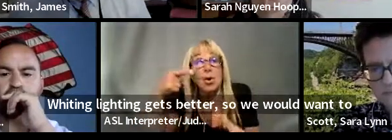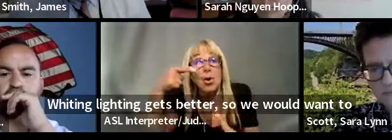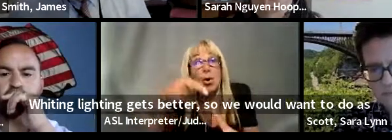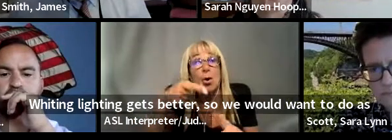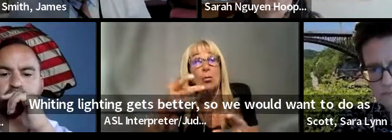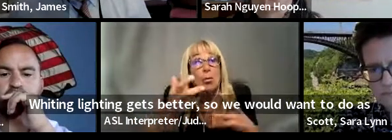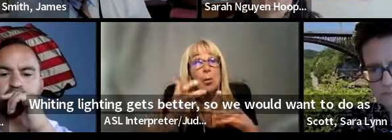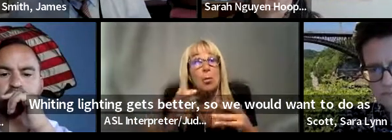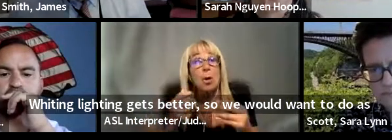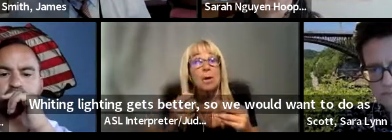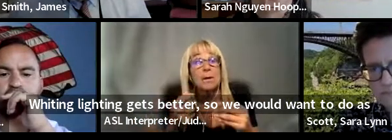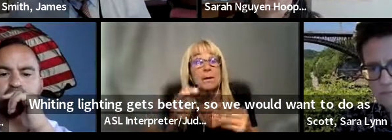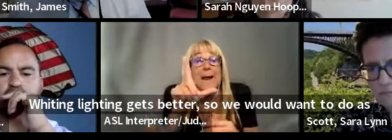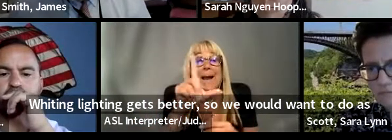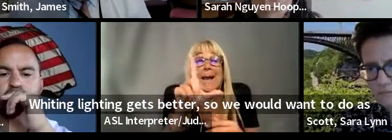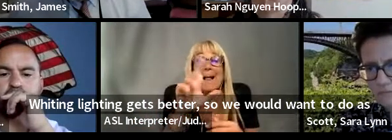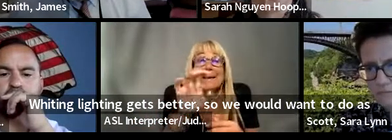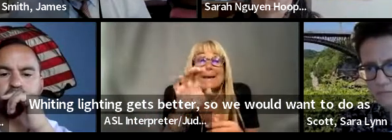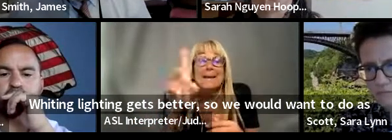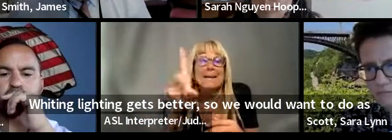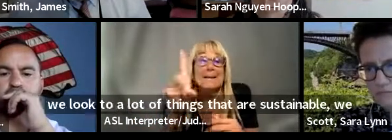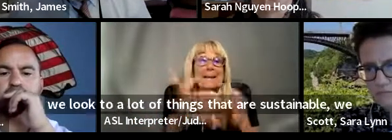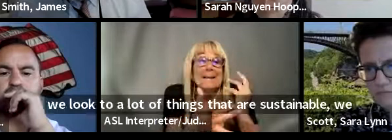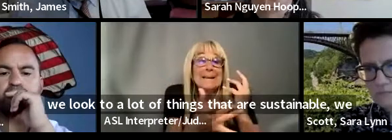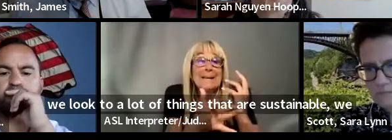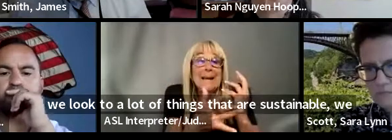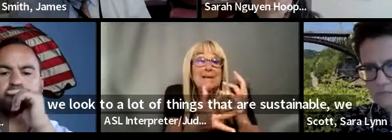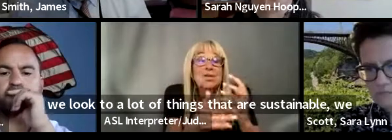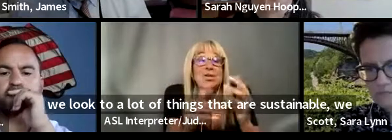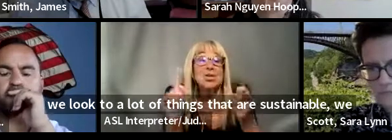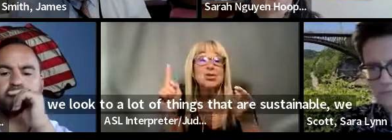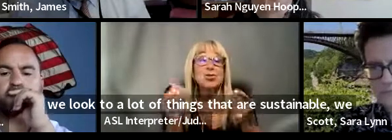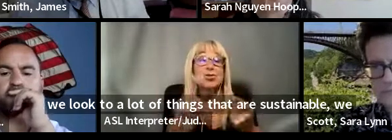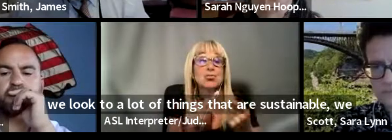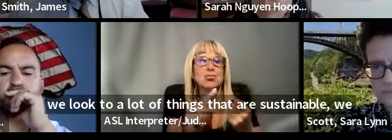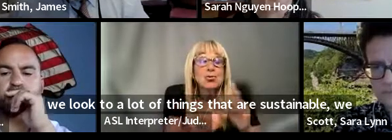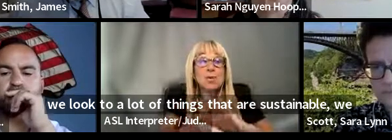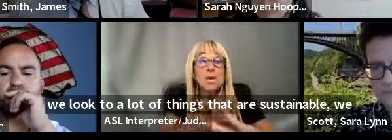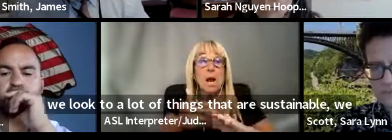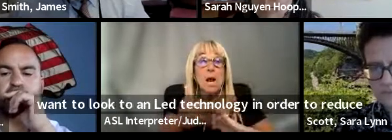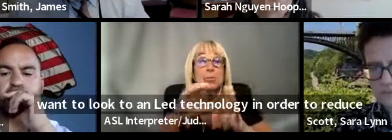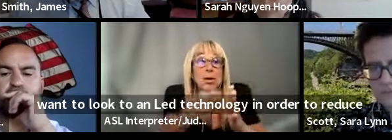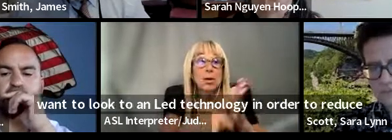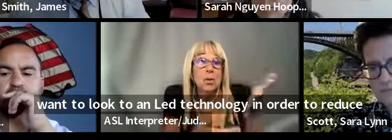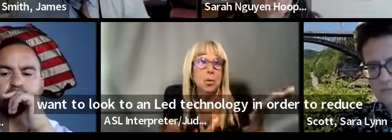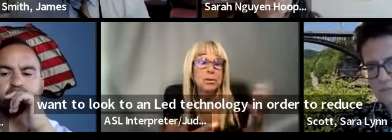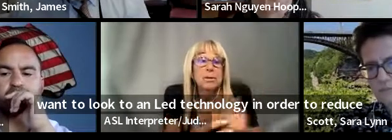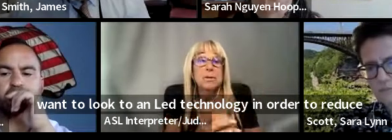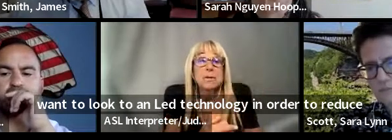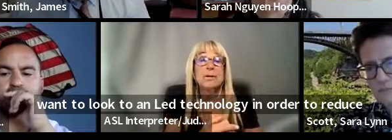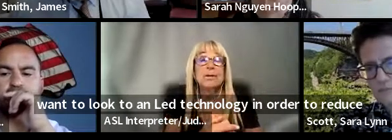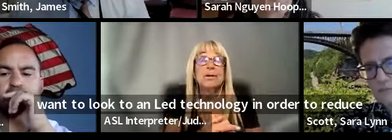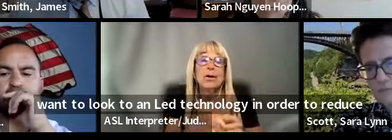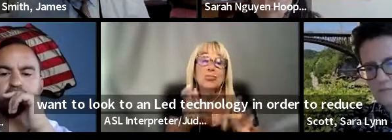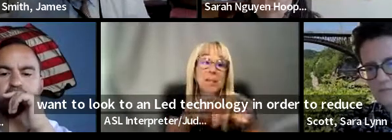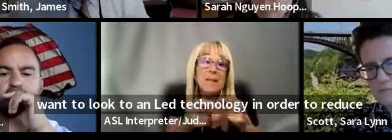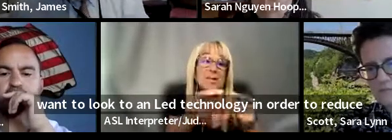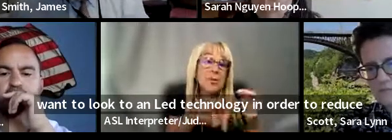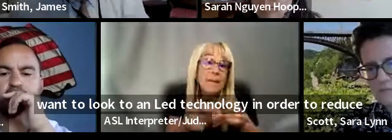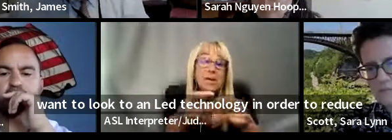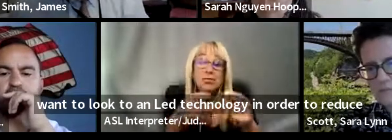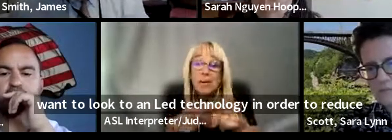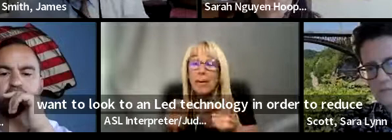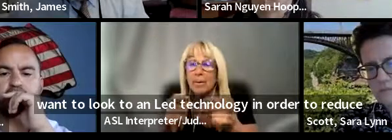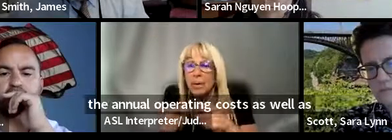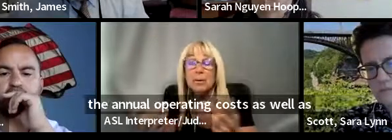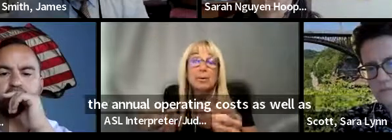we want to look to an LED technology in order to reduce the annual operating costs, as well as lamp replacement, or I should say,